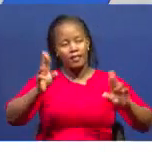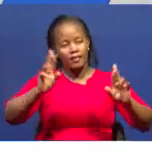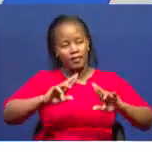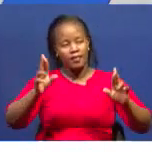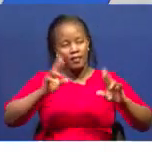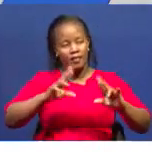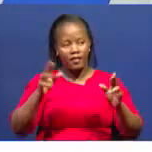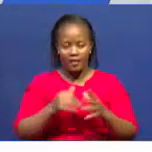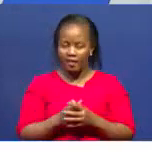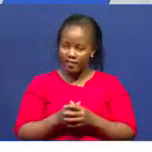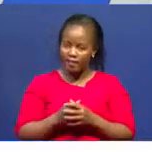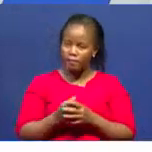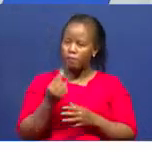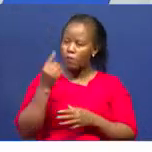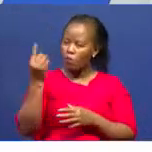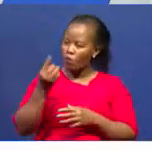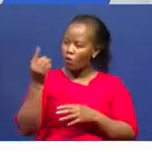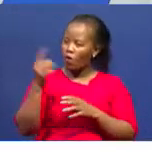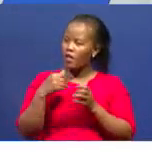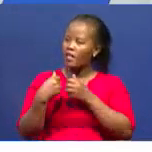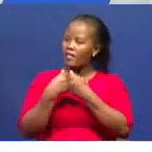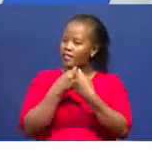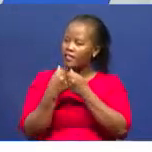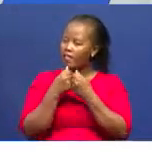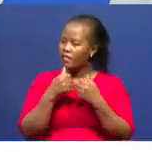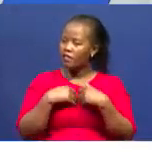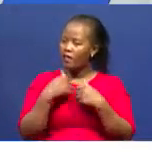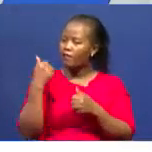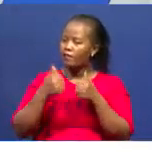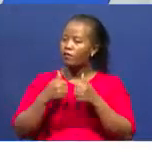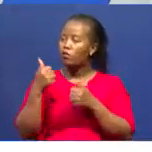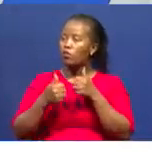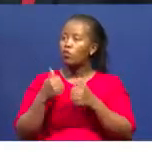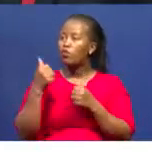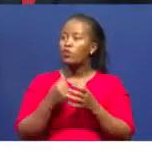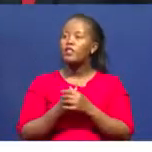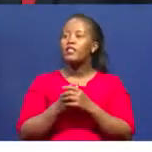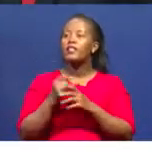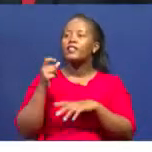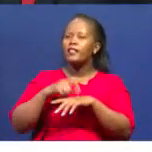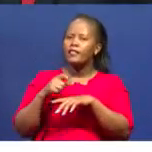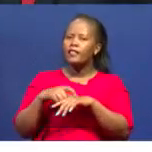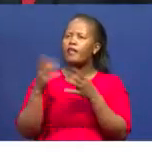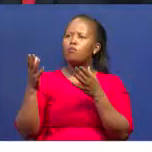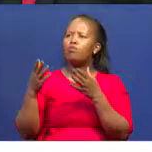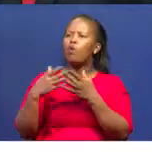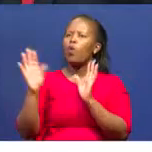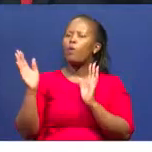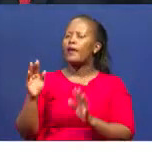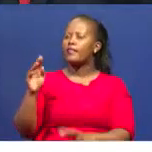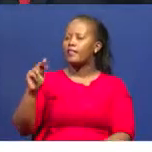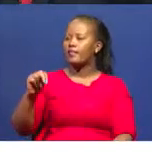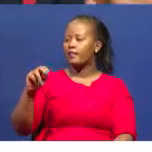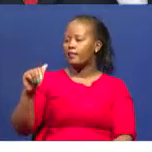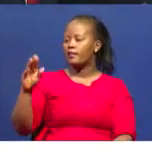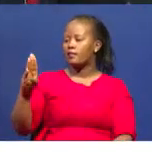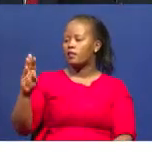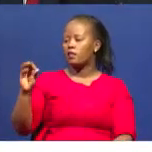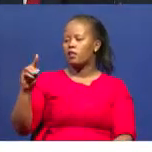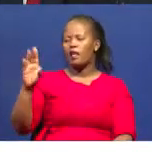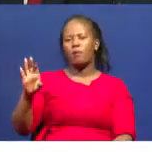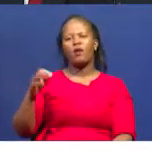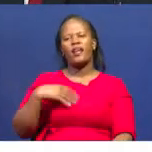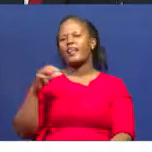The only challenge that we had is when they opened Nambole, there was a lot of insecurity, especially for